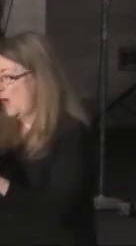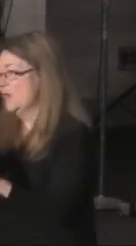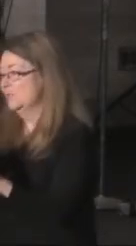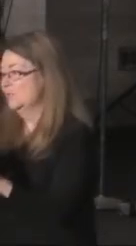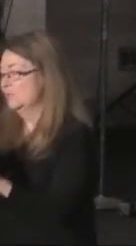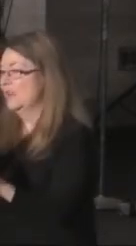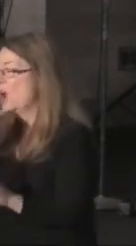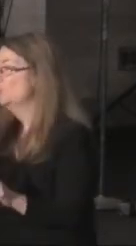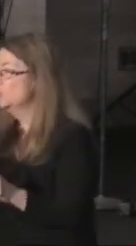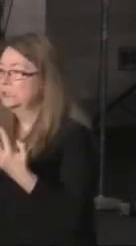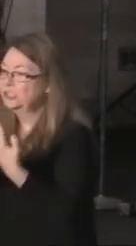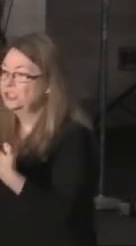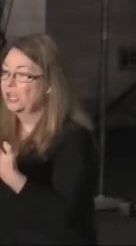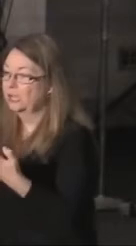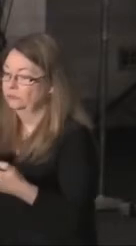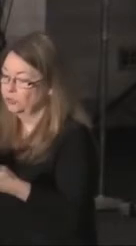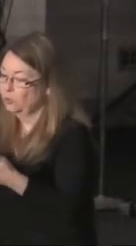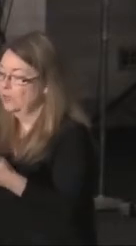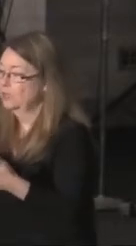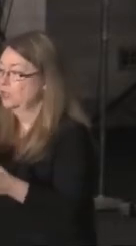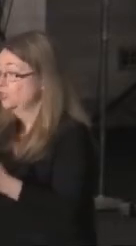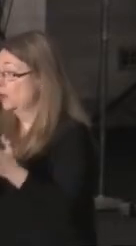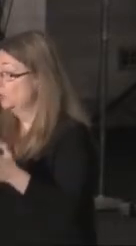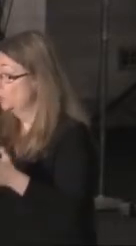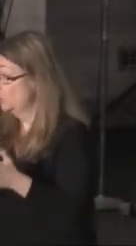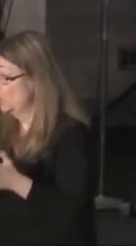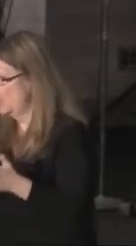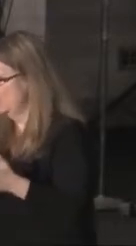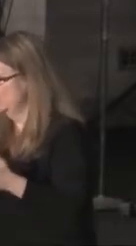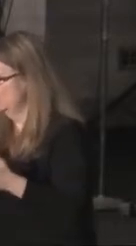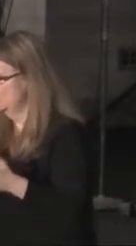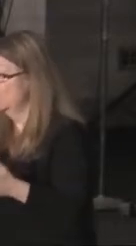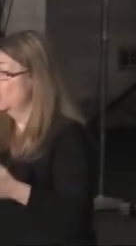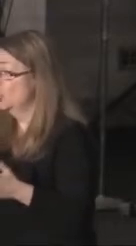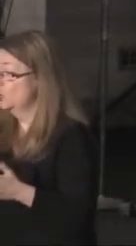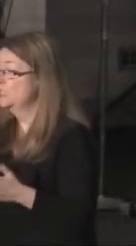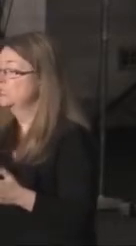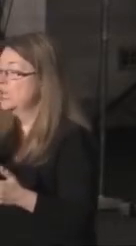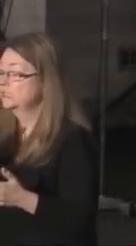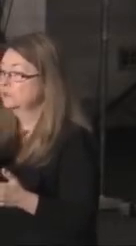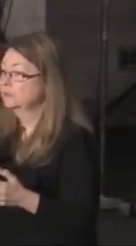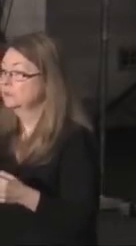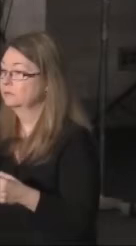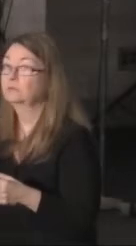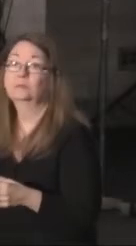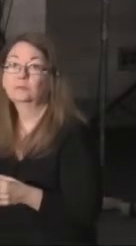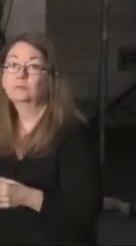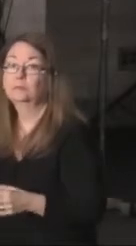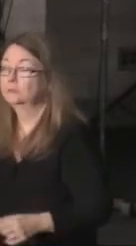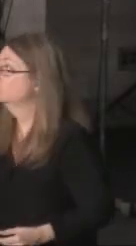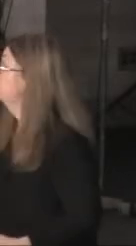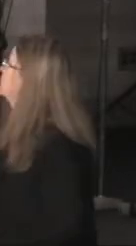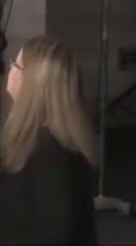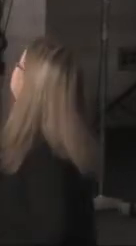if you read the book of Acts, towards the book of Acts, chapter 28, verse 16, Luke testifies this. He says, "When we came to Rome, Paul was